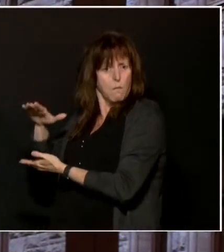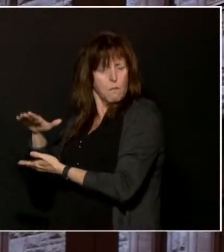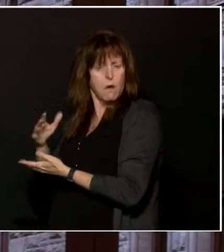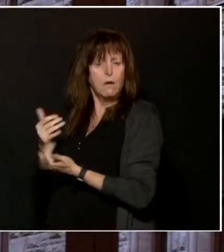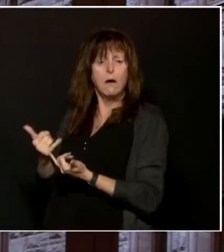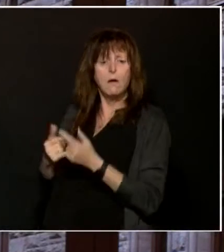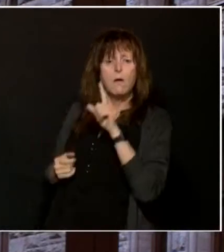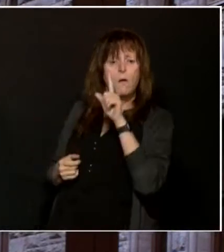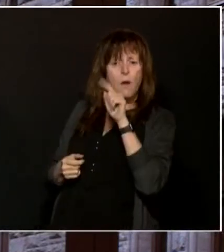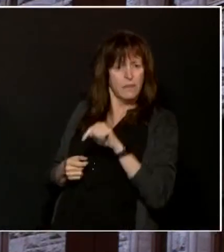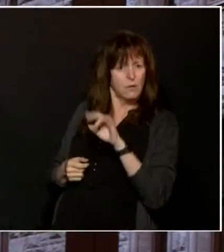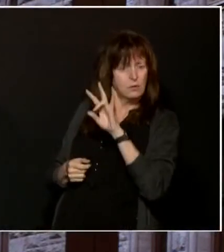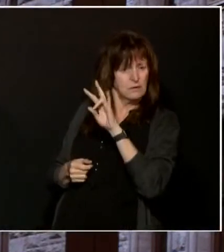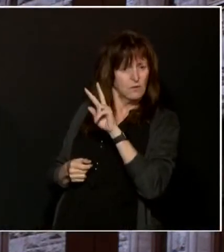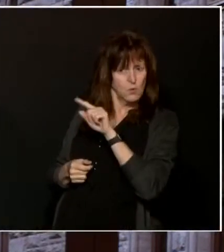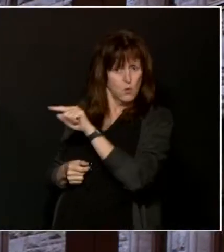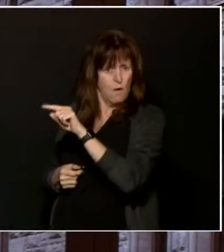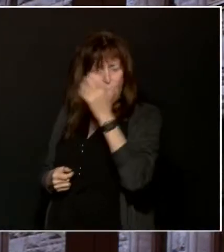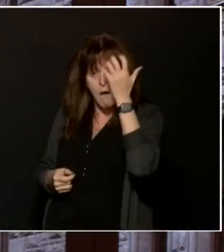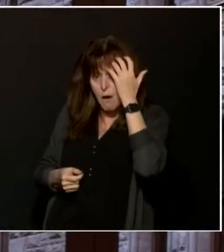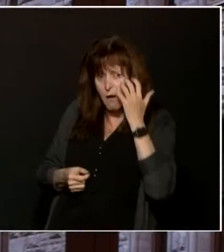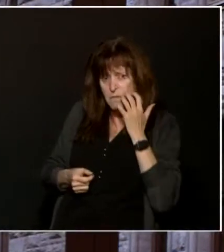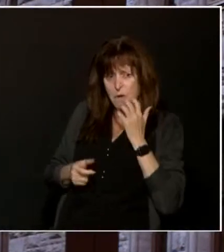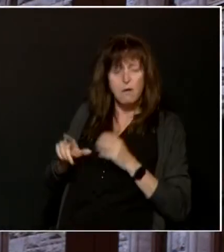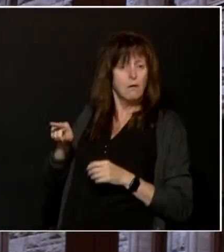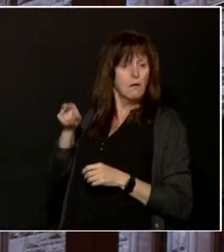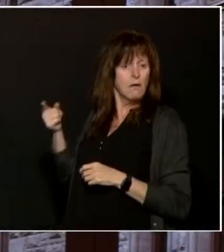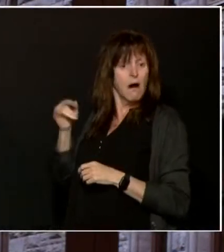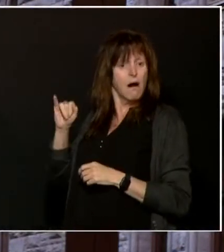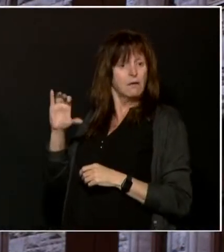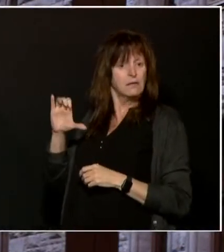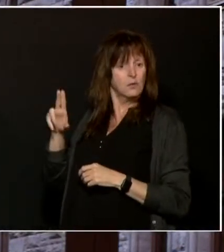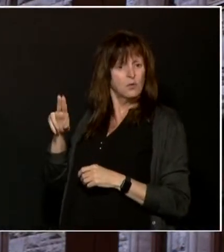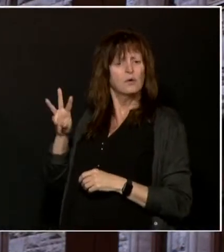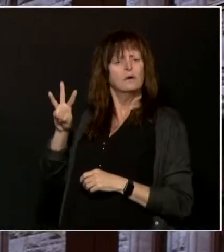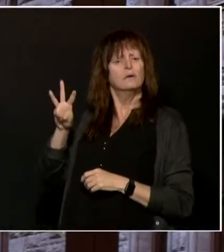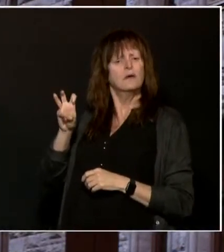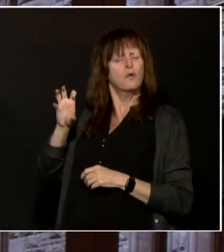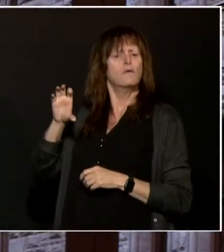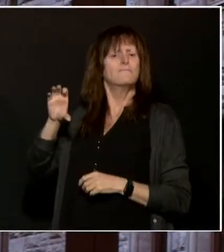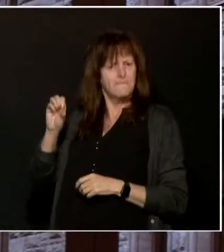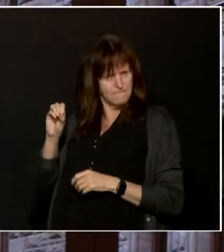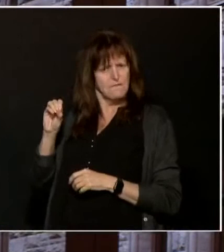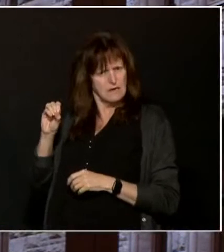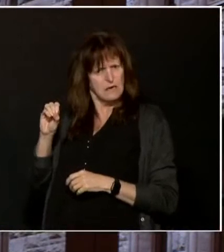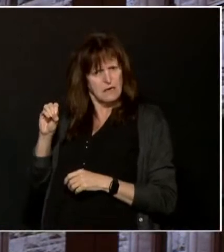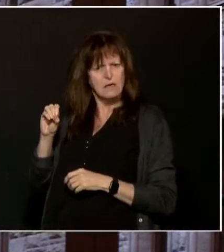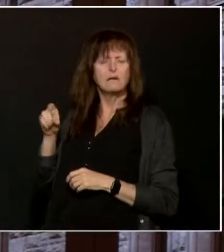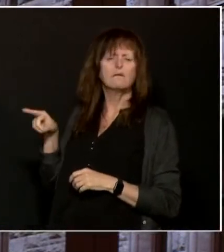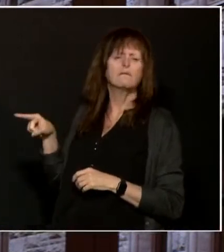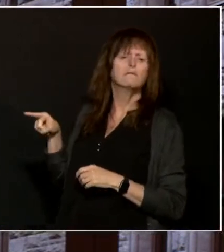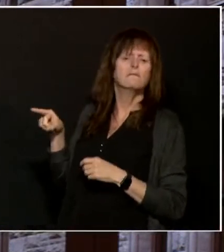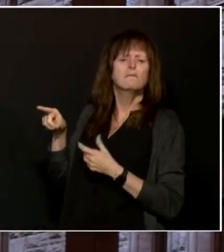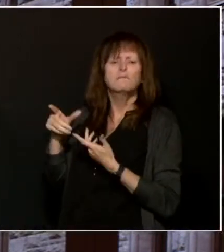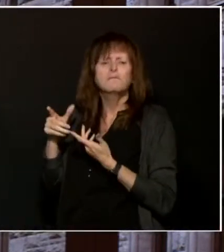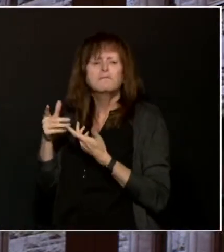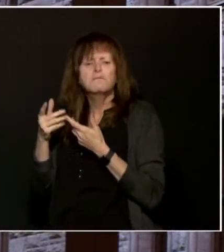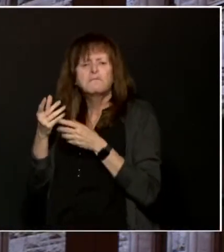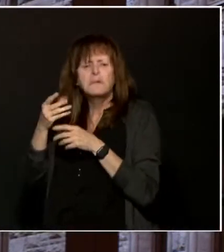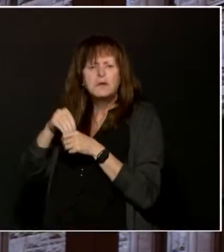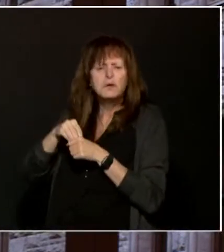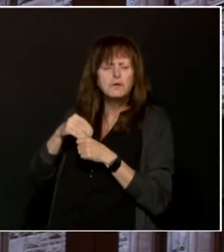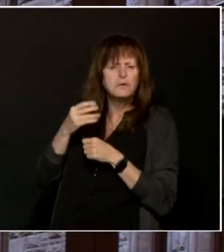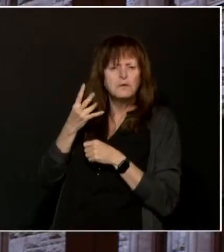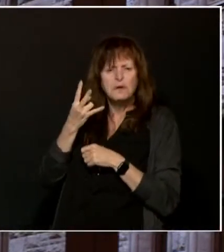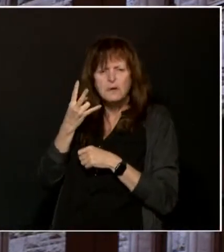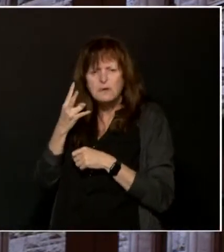hospital and 650 people in the ICU. This does include 18 approximately, of transfers from